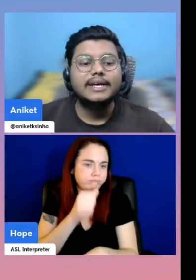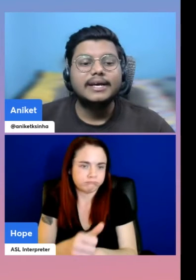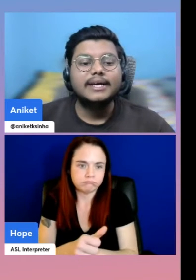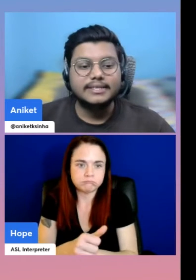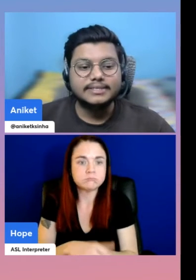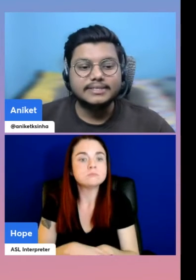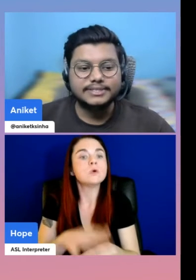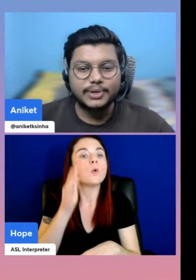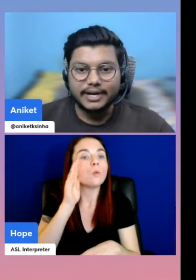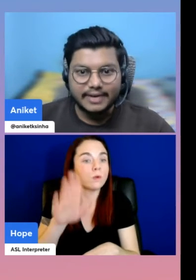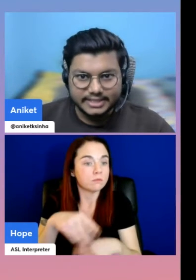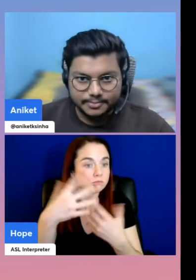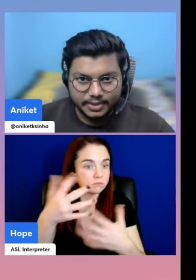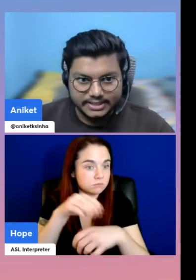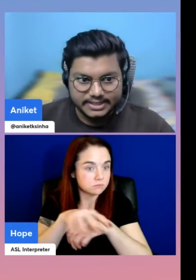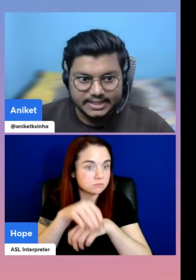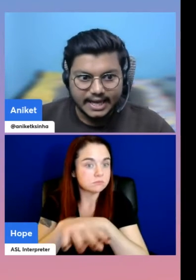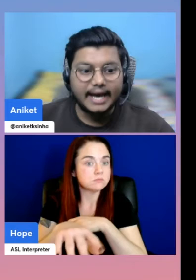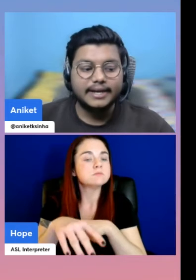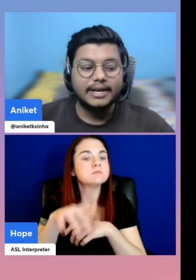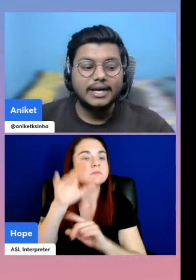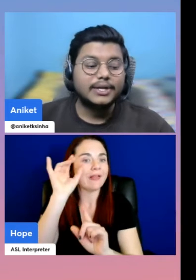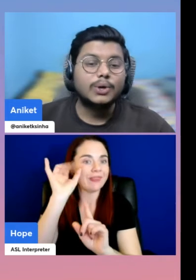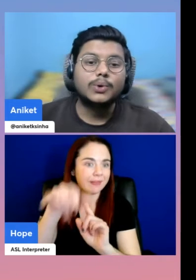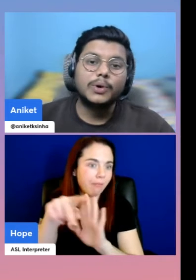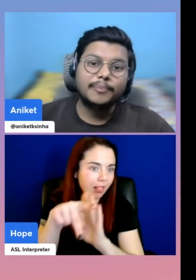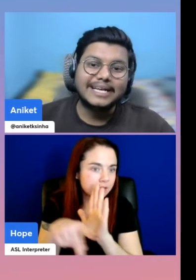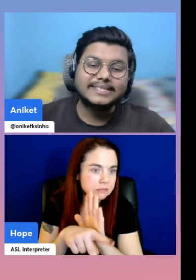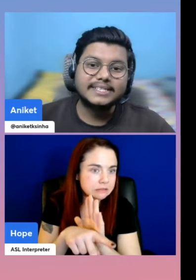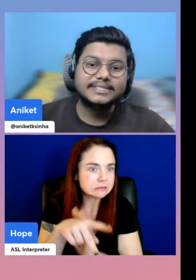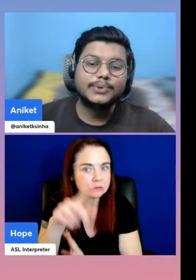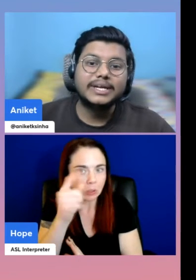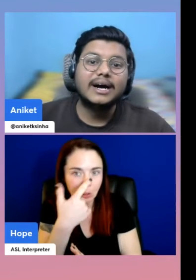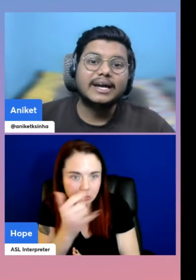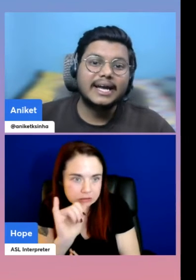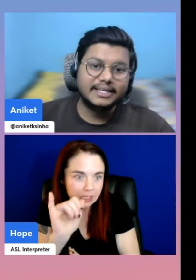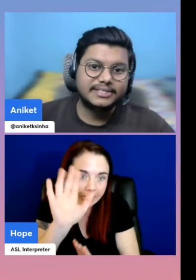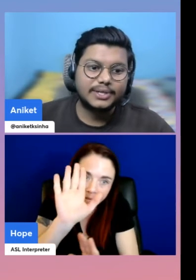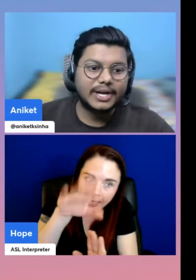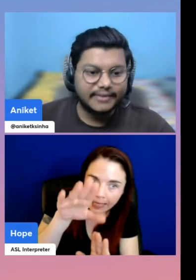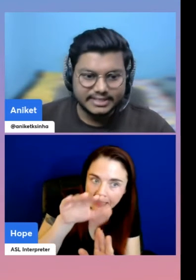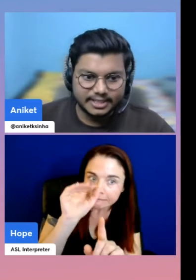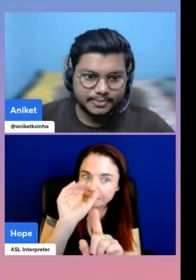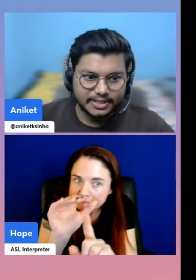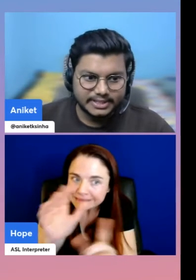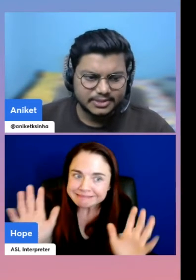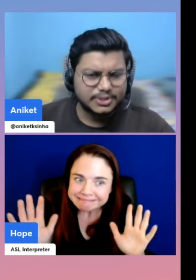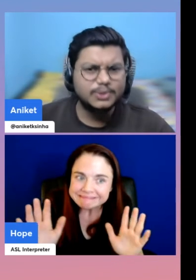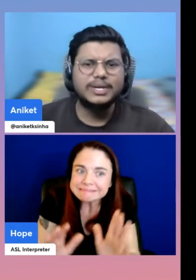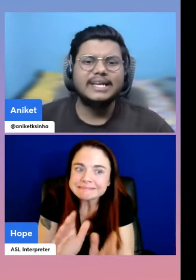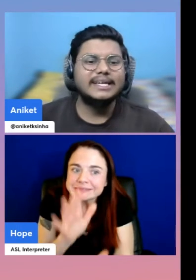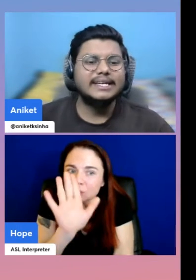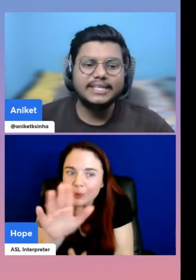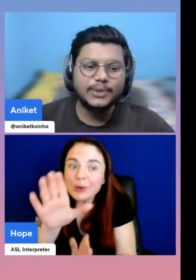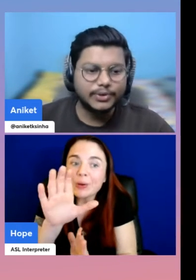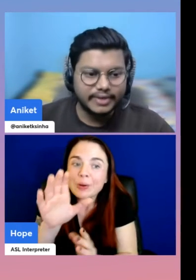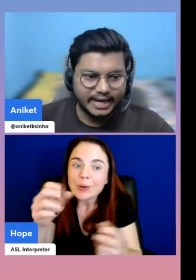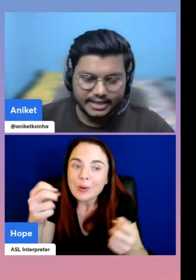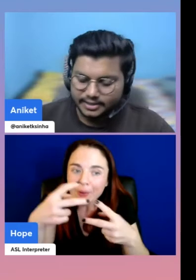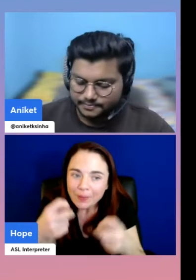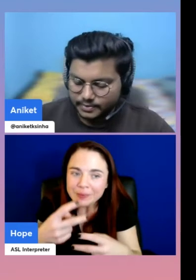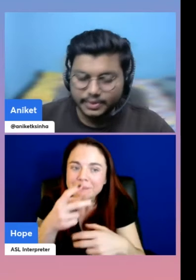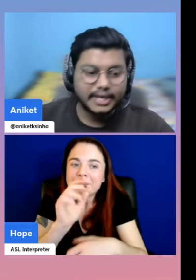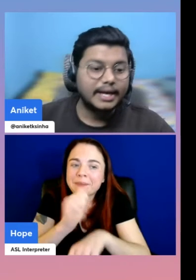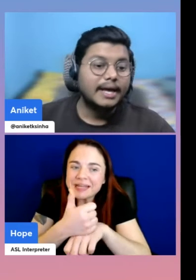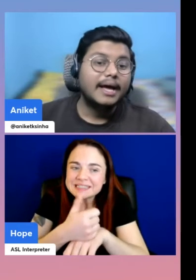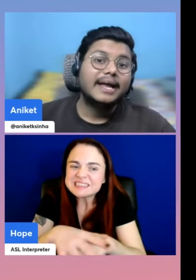that this is your advisory policy and your code base is going against your advisory policy, so you can easily override